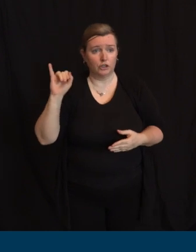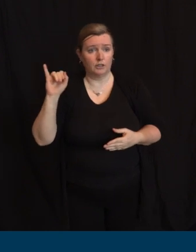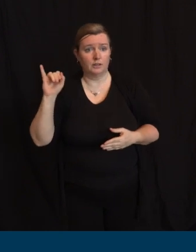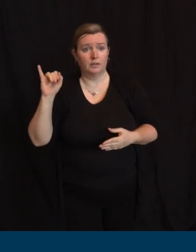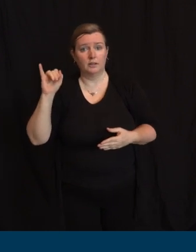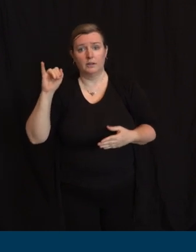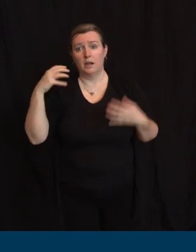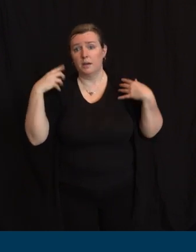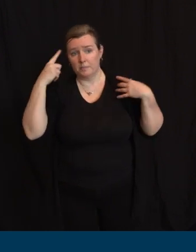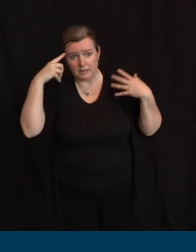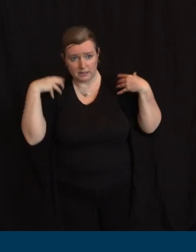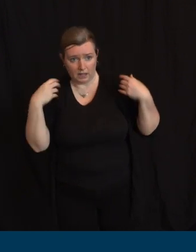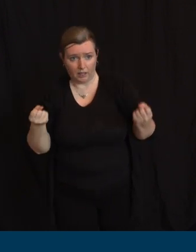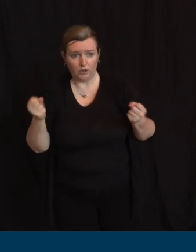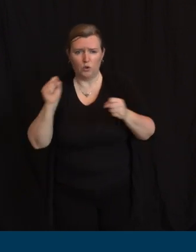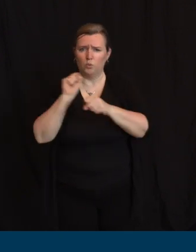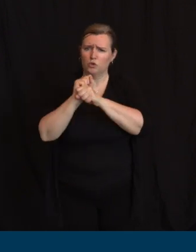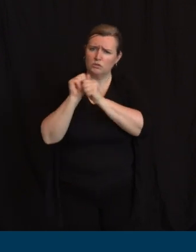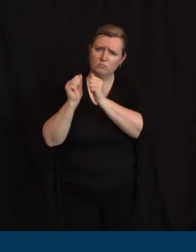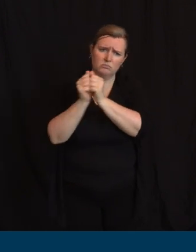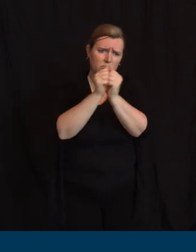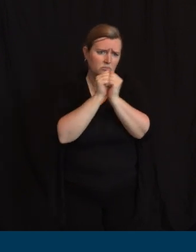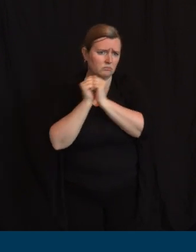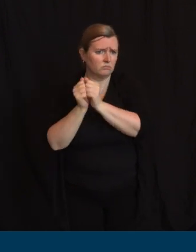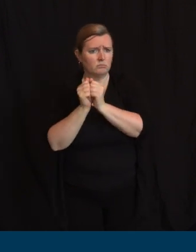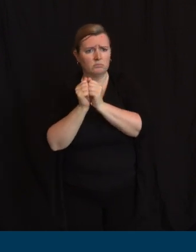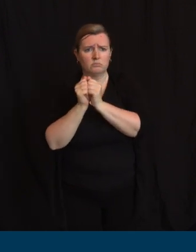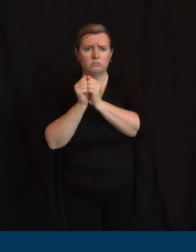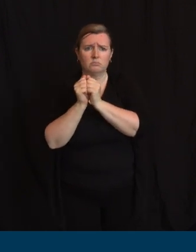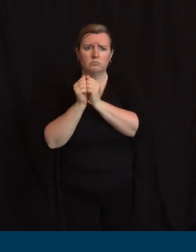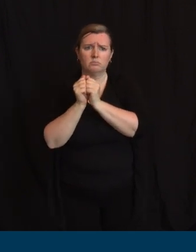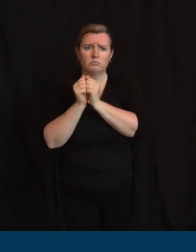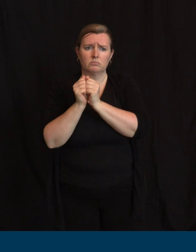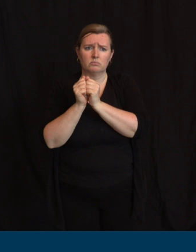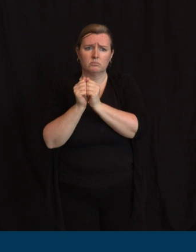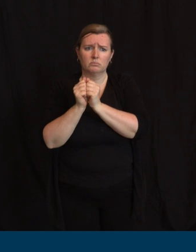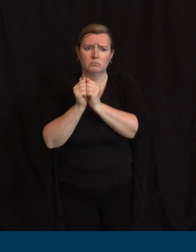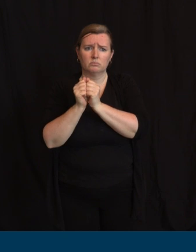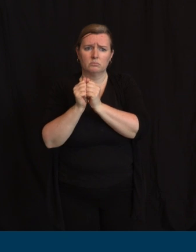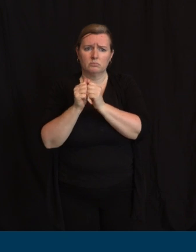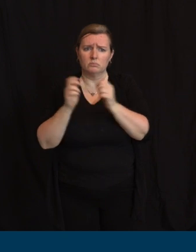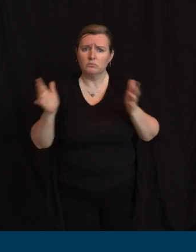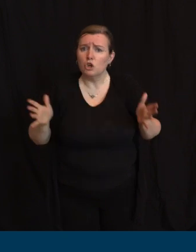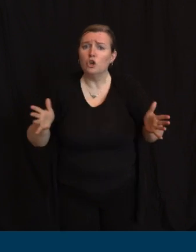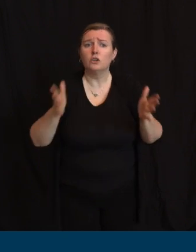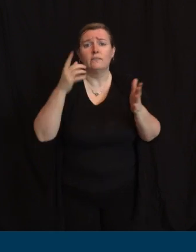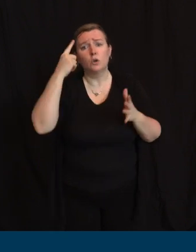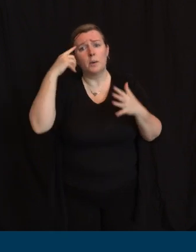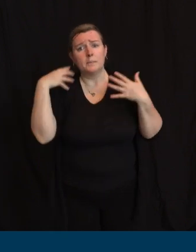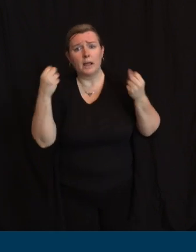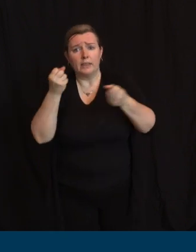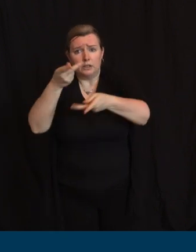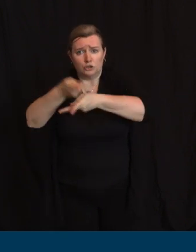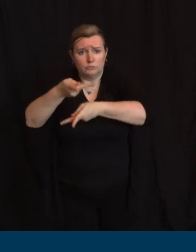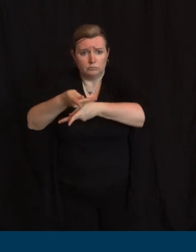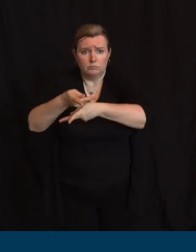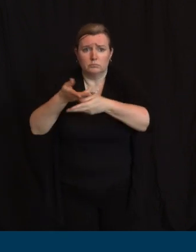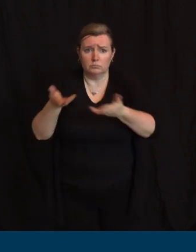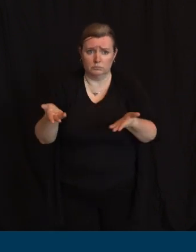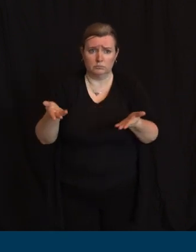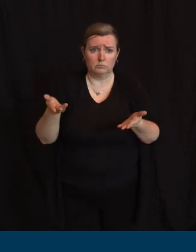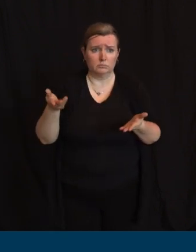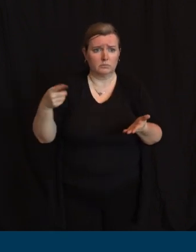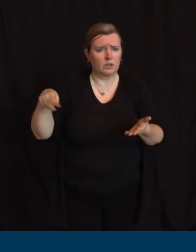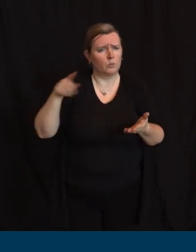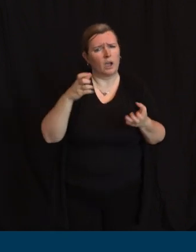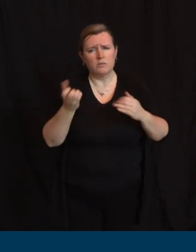promote access to mental health care during these difficult times, including increasing